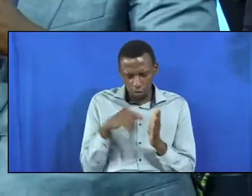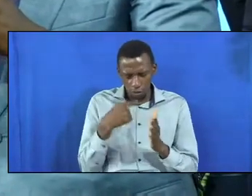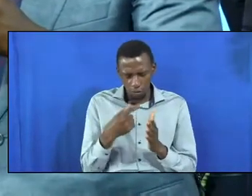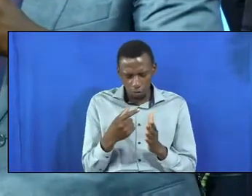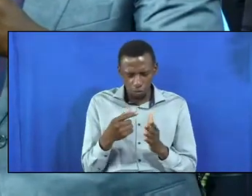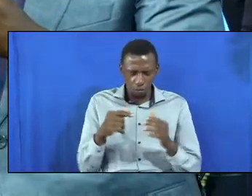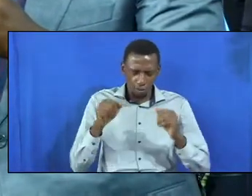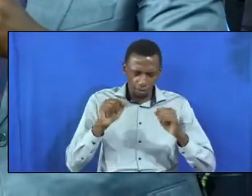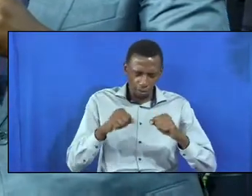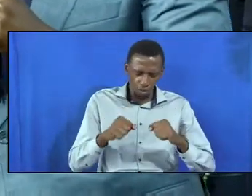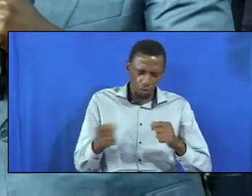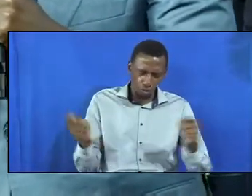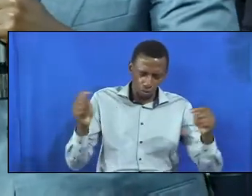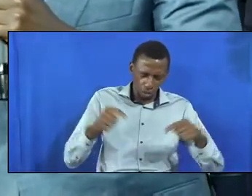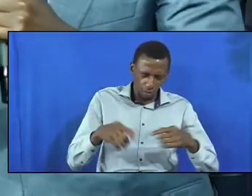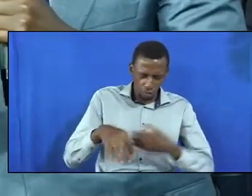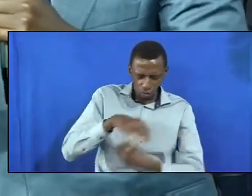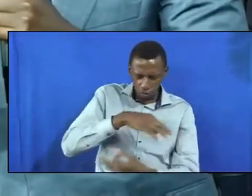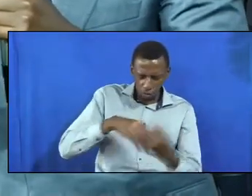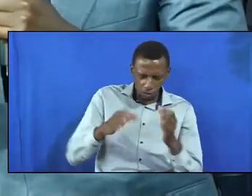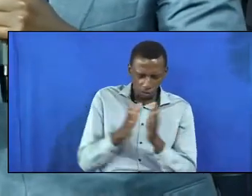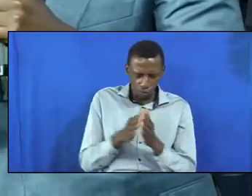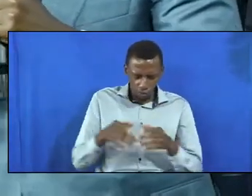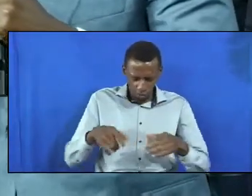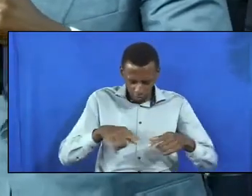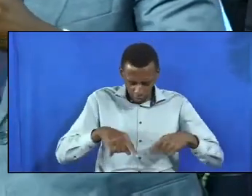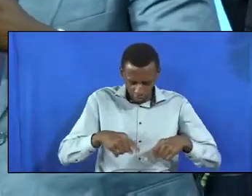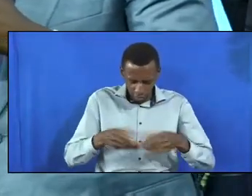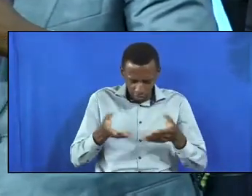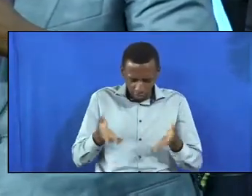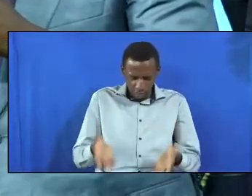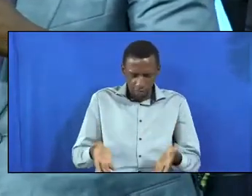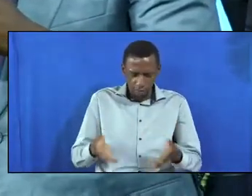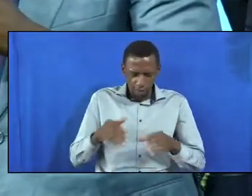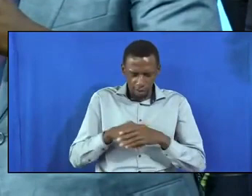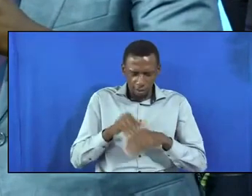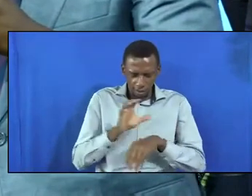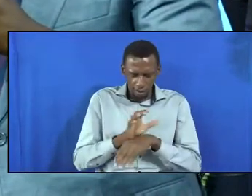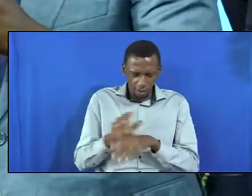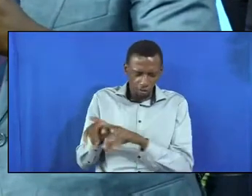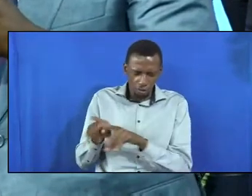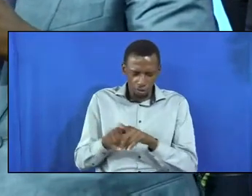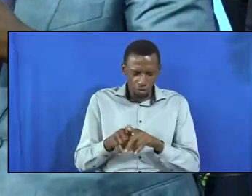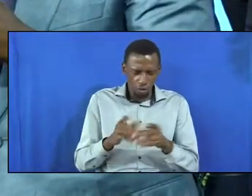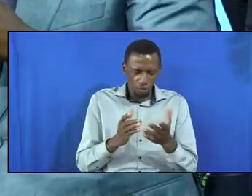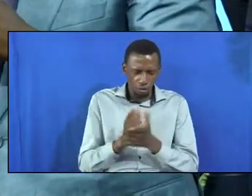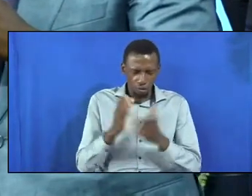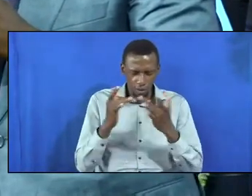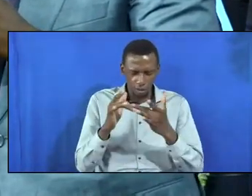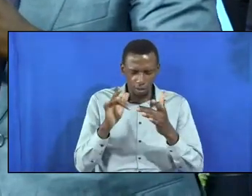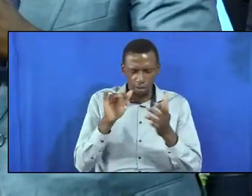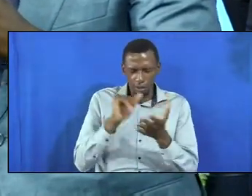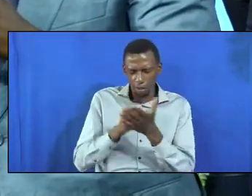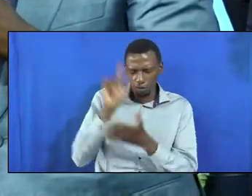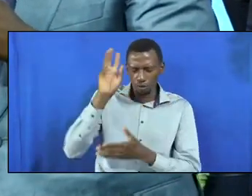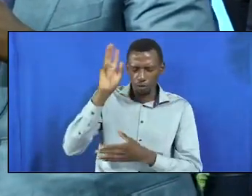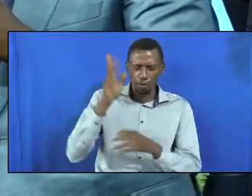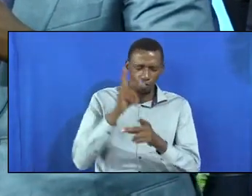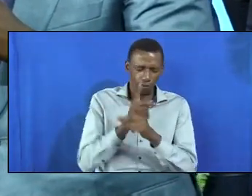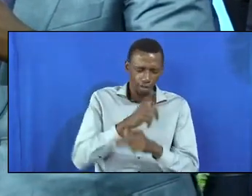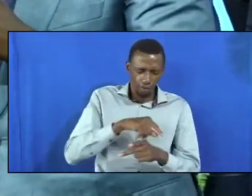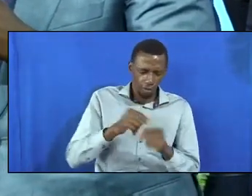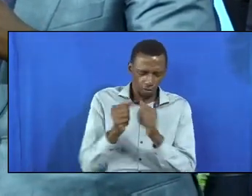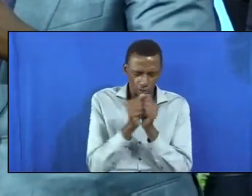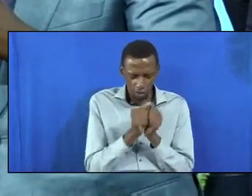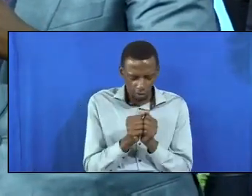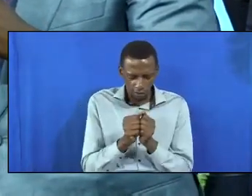to fellowship with us, both here physically and even online, that you will keep us together. Keep us